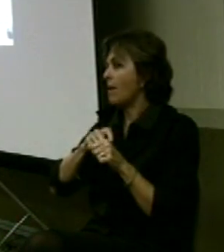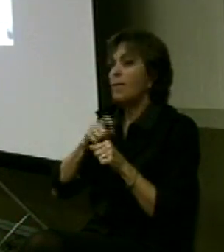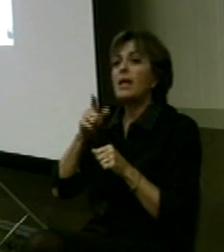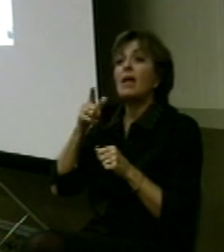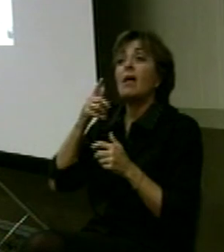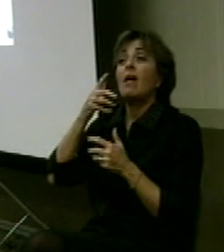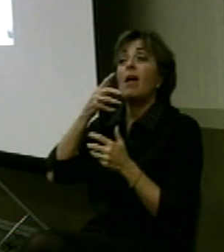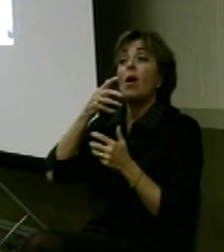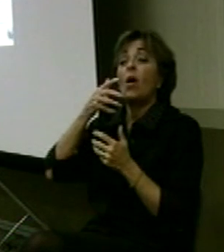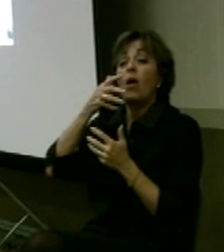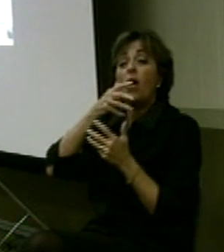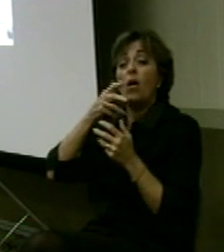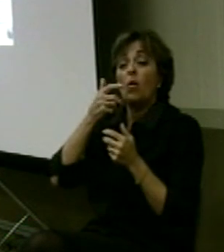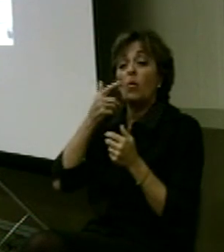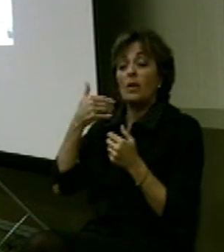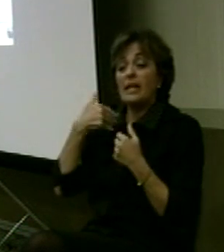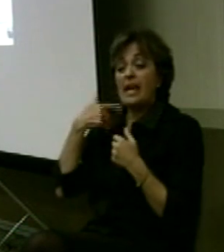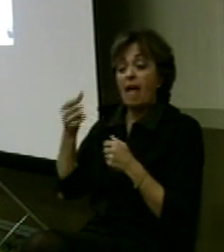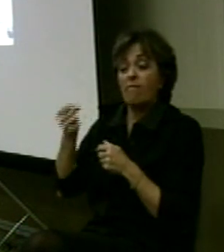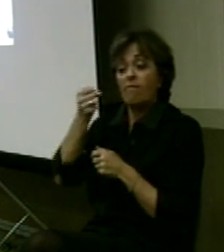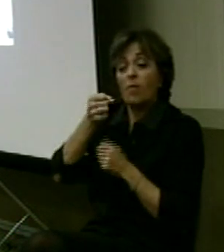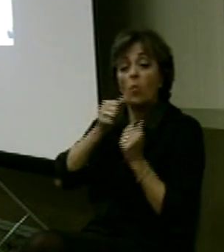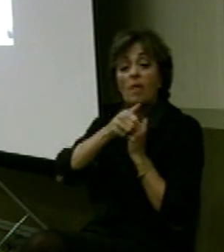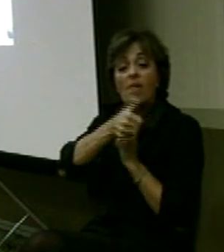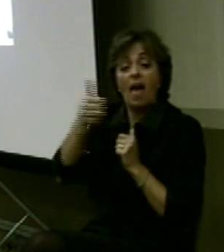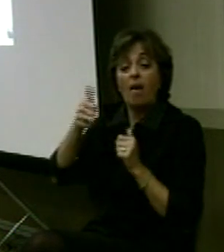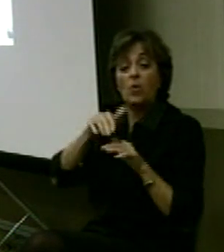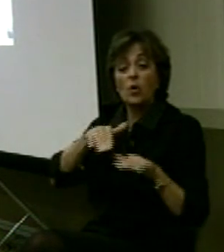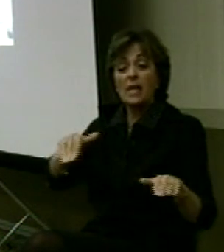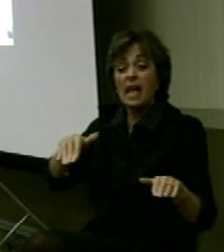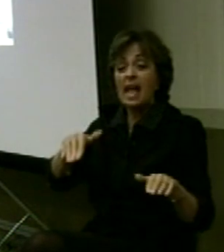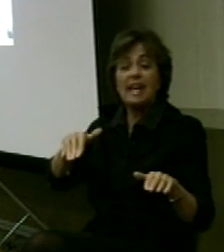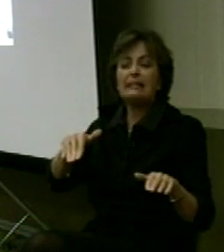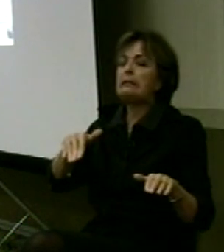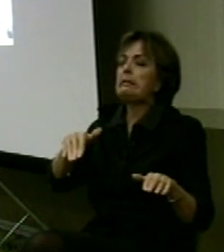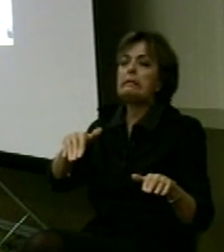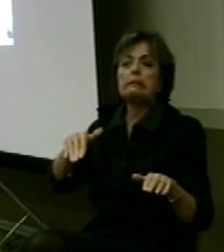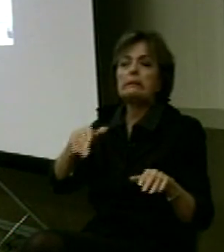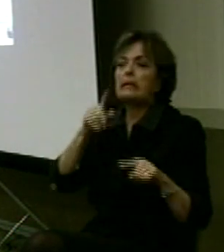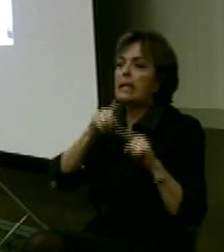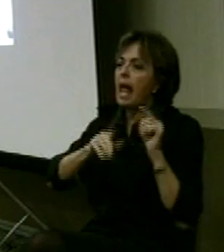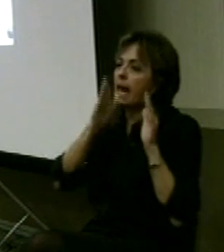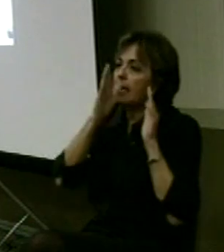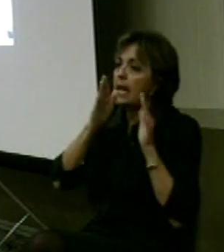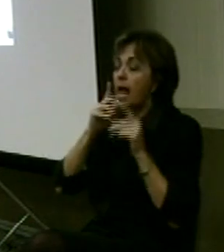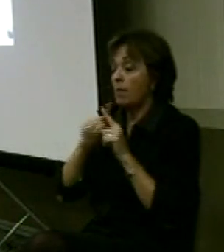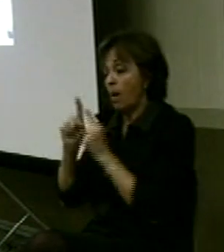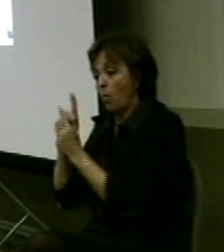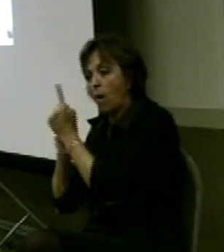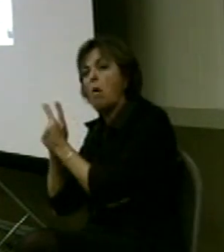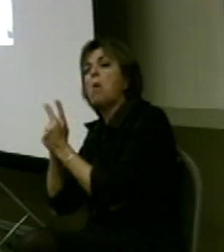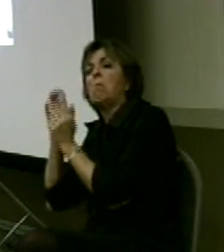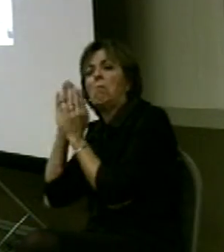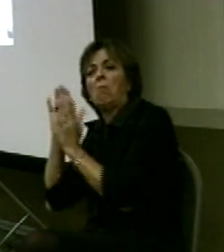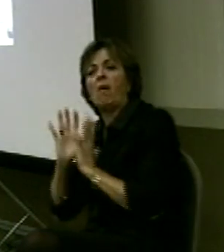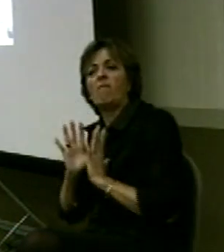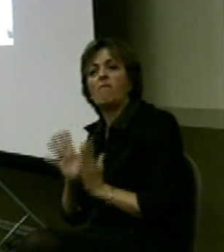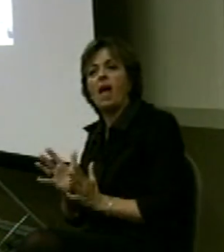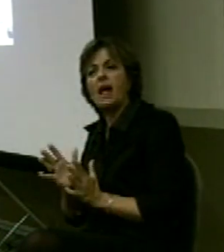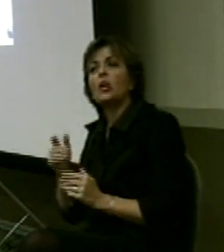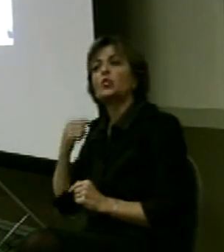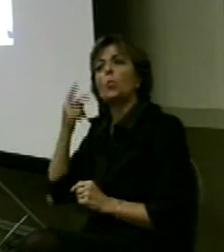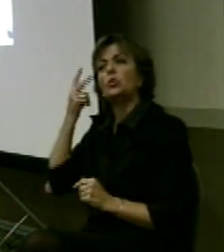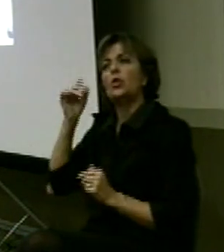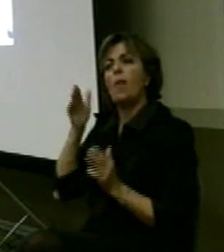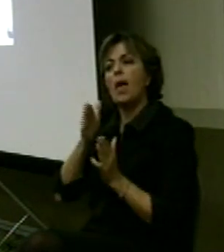put him near other kids, he would have trouble attending, but one-to-one he was totally fine. So we saw that pattern.